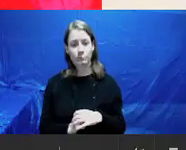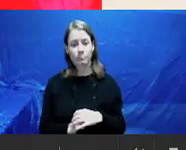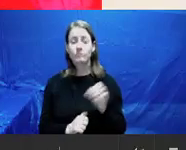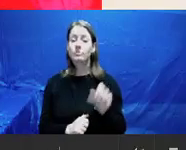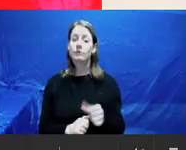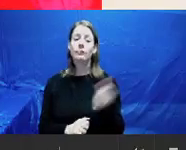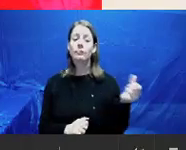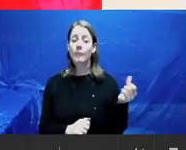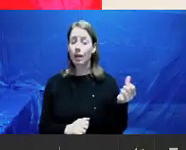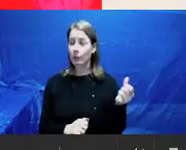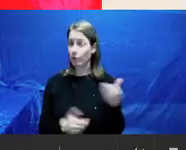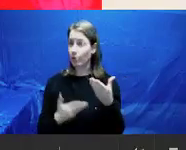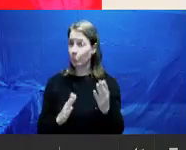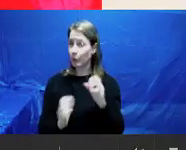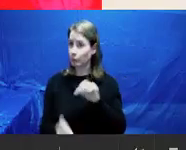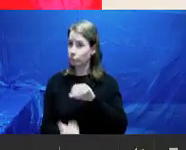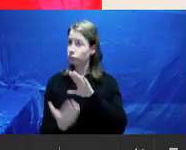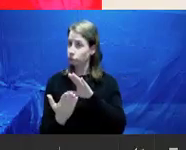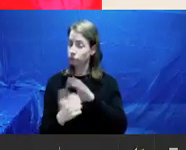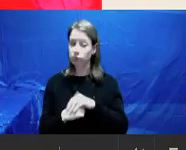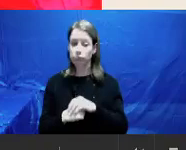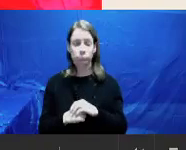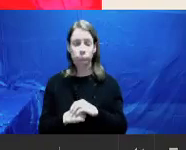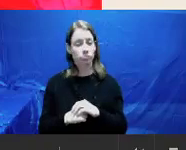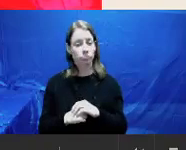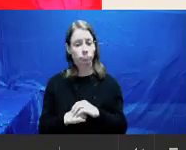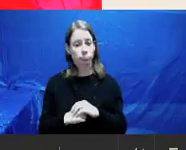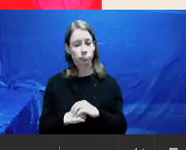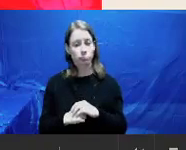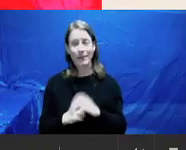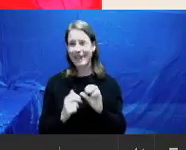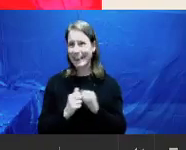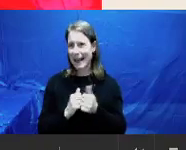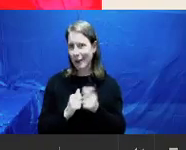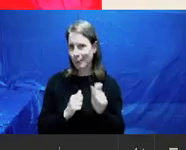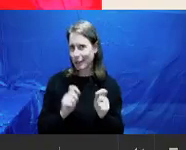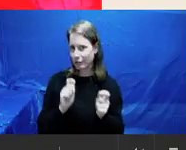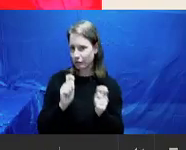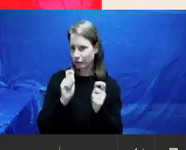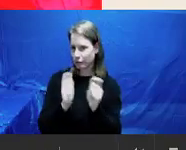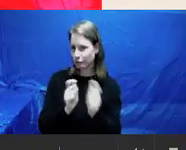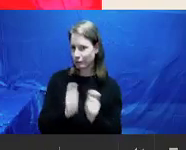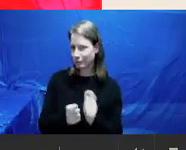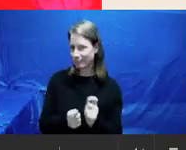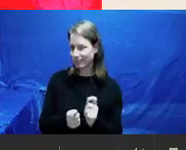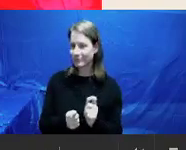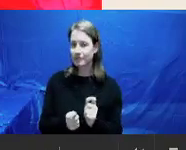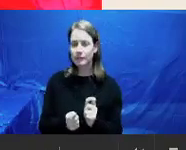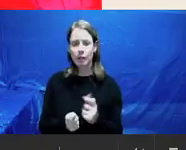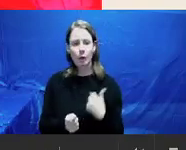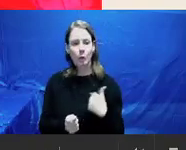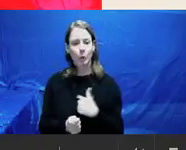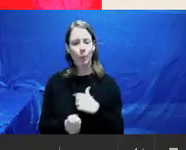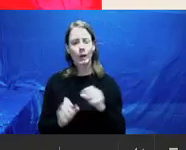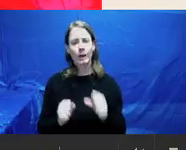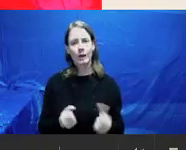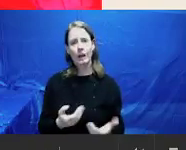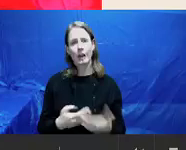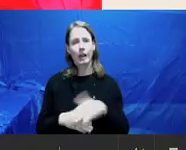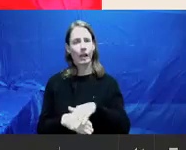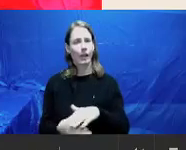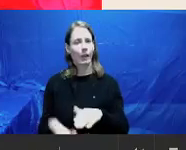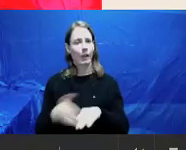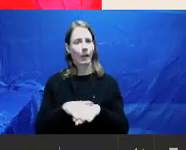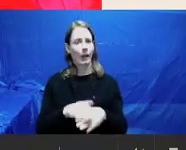complexity, especially in ways to think about adjusting that text complexity, is how we layer the text that we offer